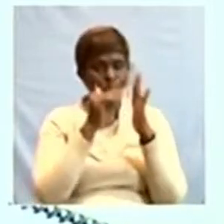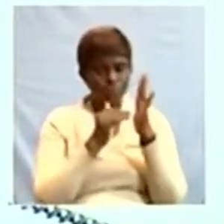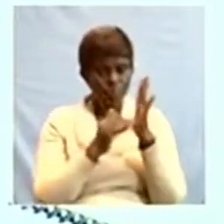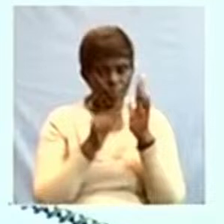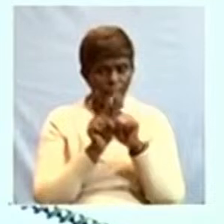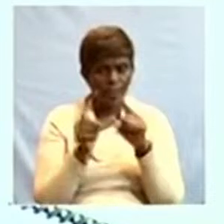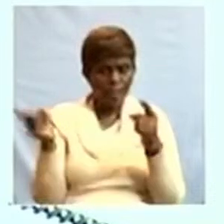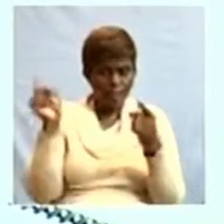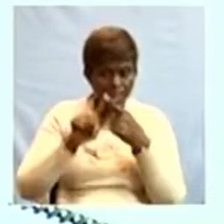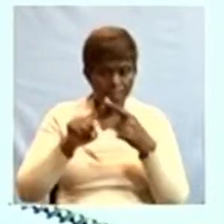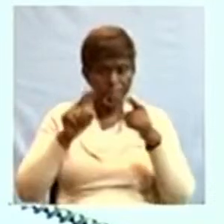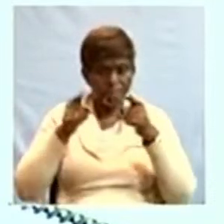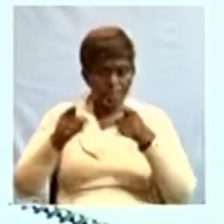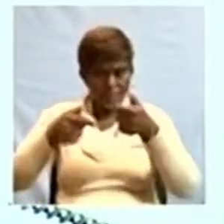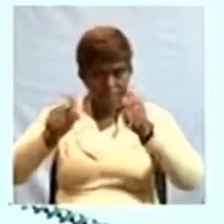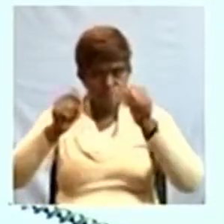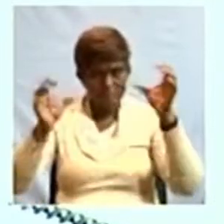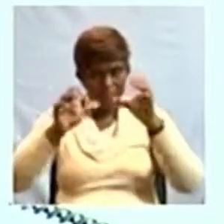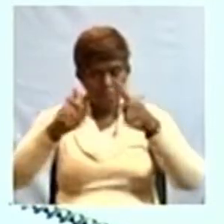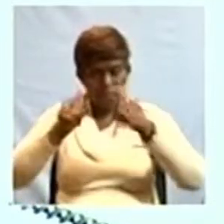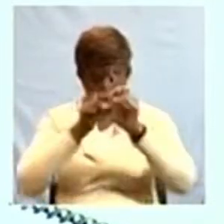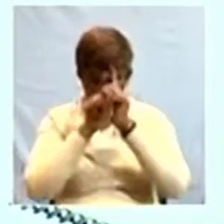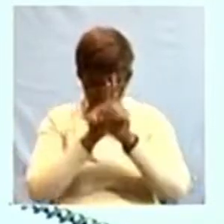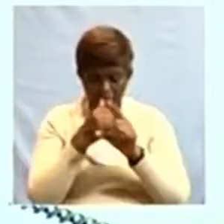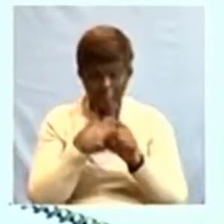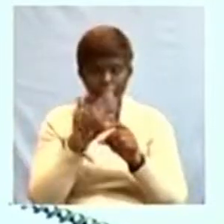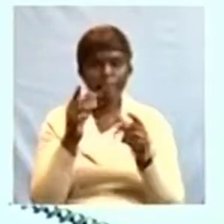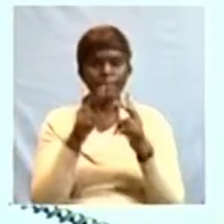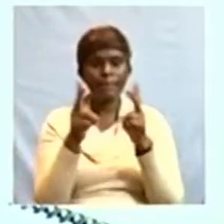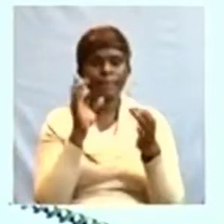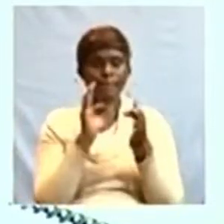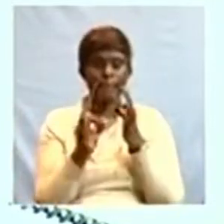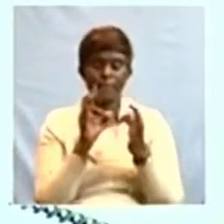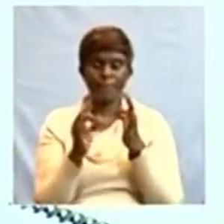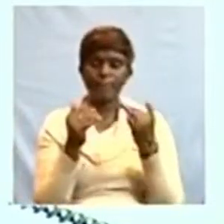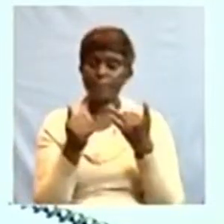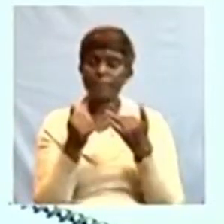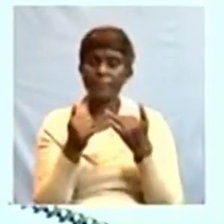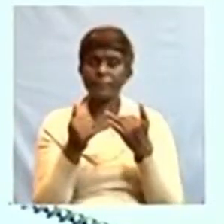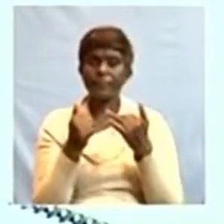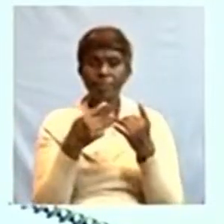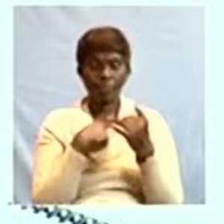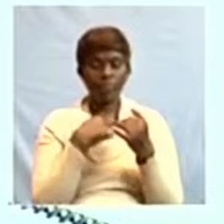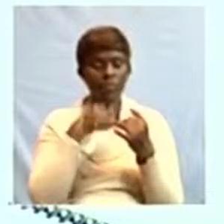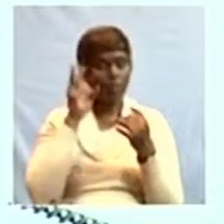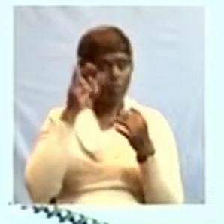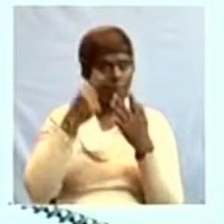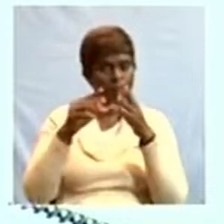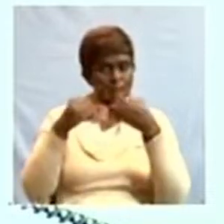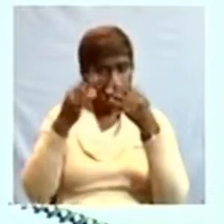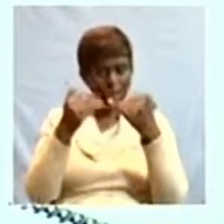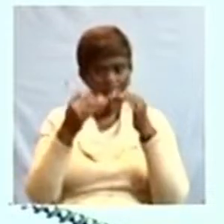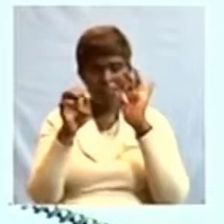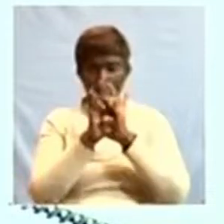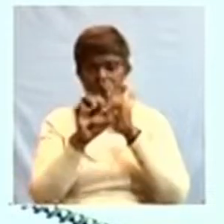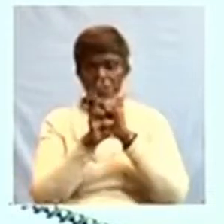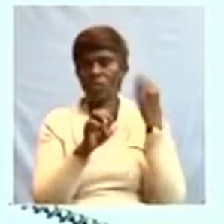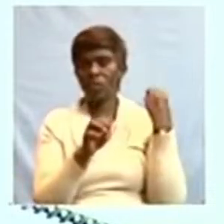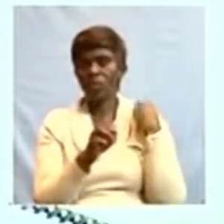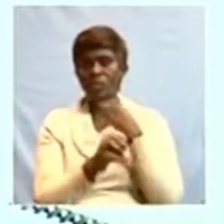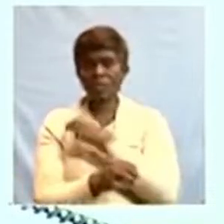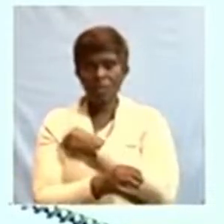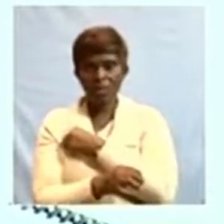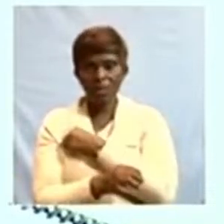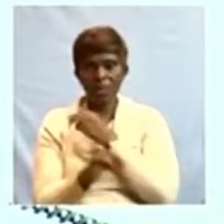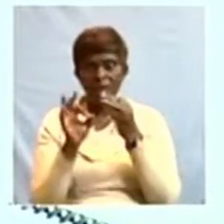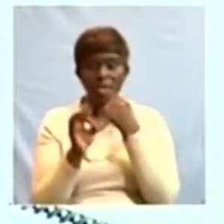it's up to the community. They decide. So if I'm going to give an example of Monze,